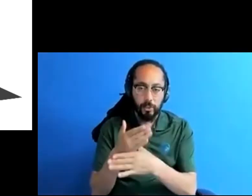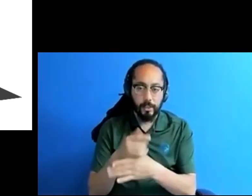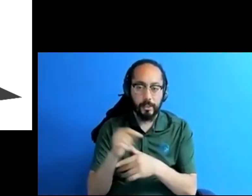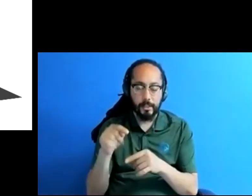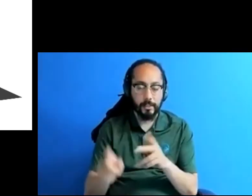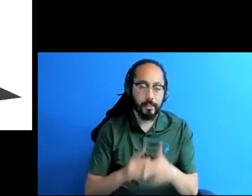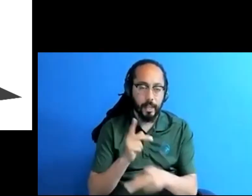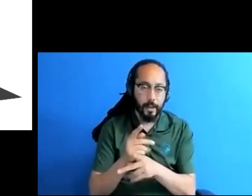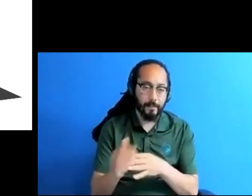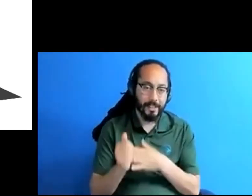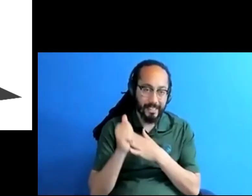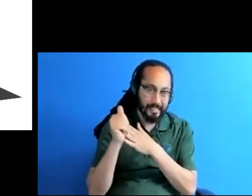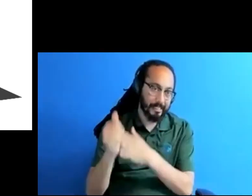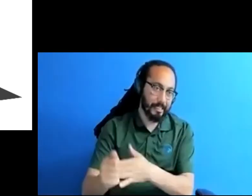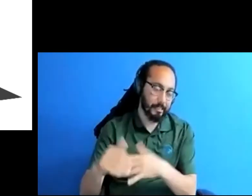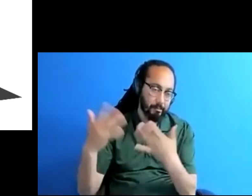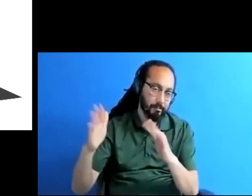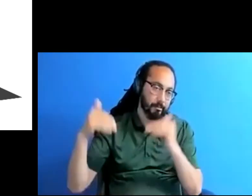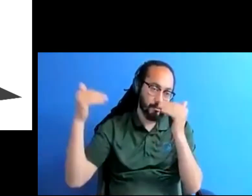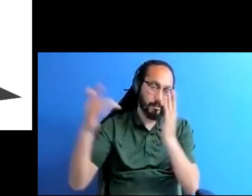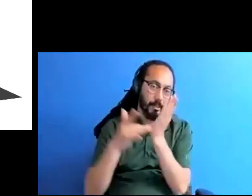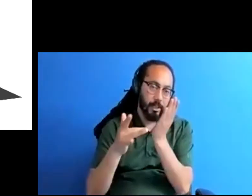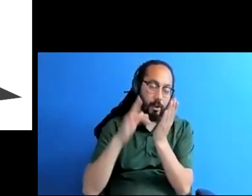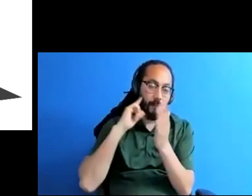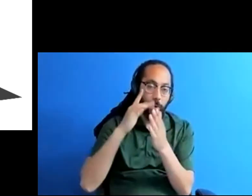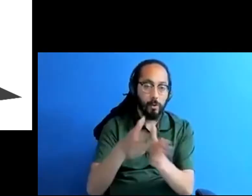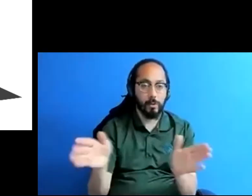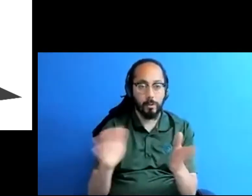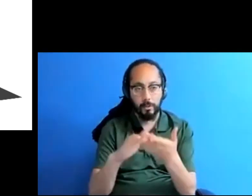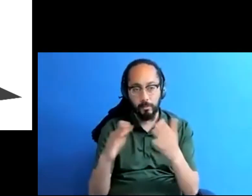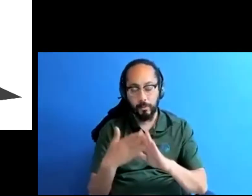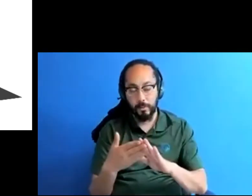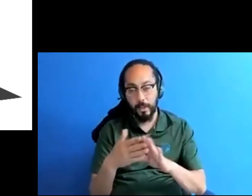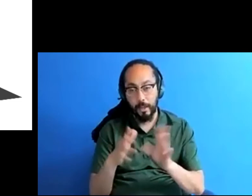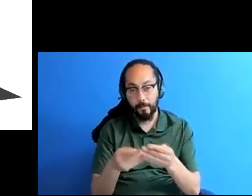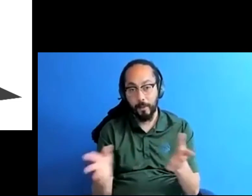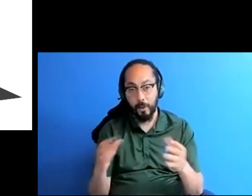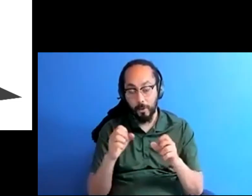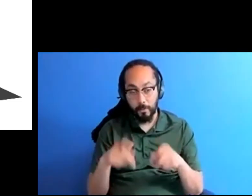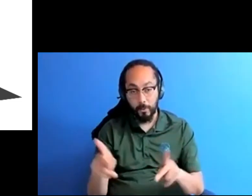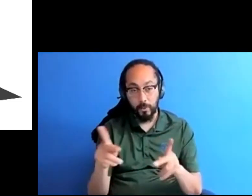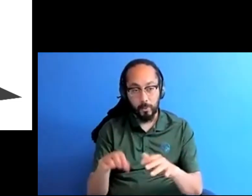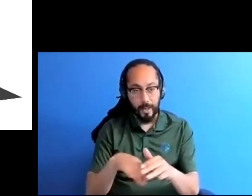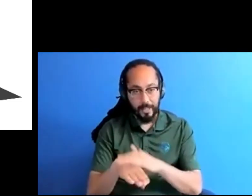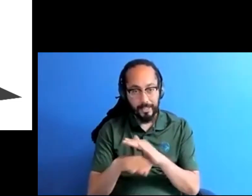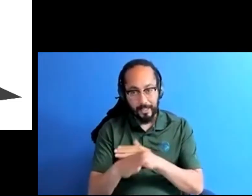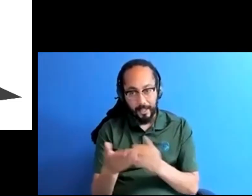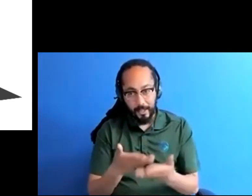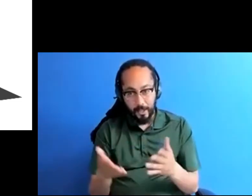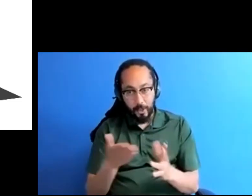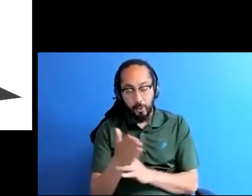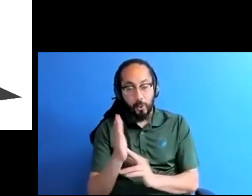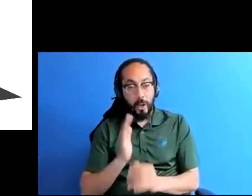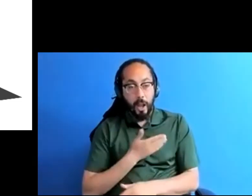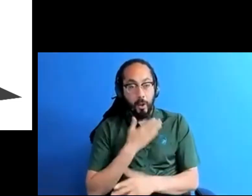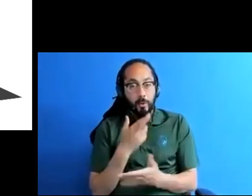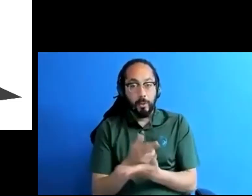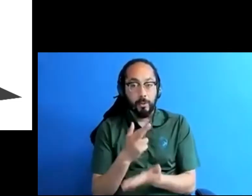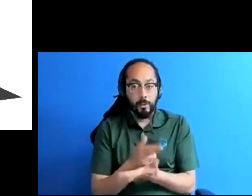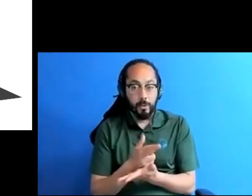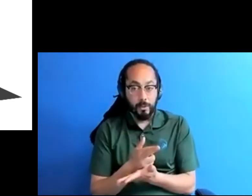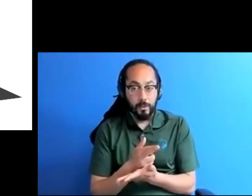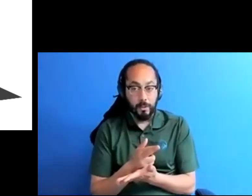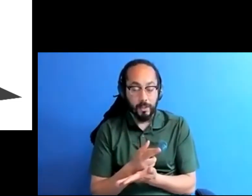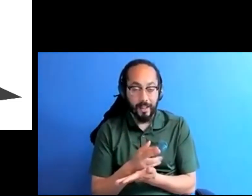leading edge technologies to the larger community and give them an opportunity to get access to stuff through the resources that we have that you would